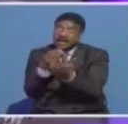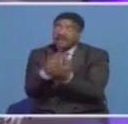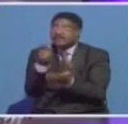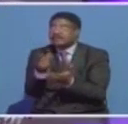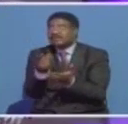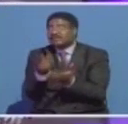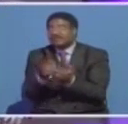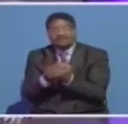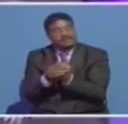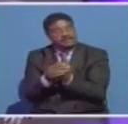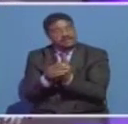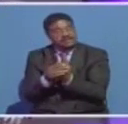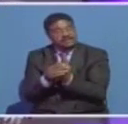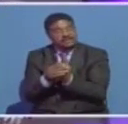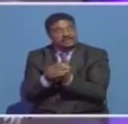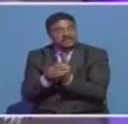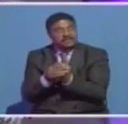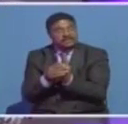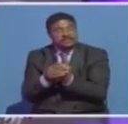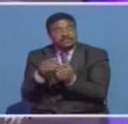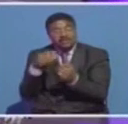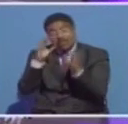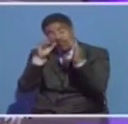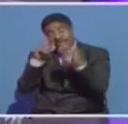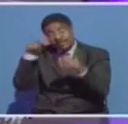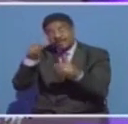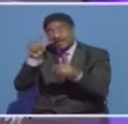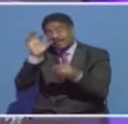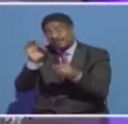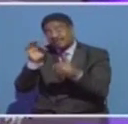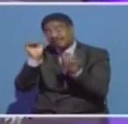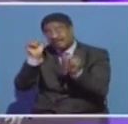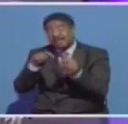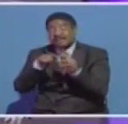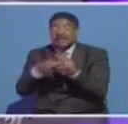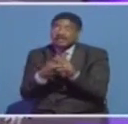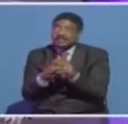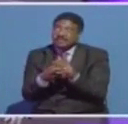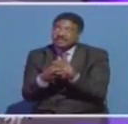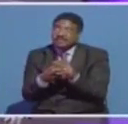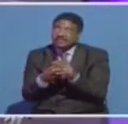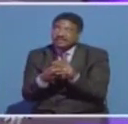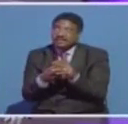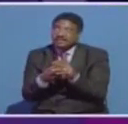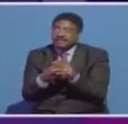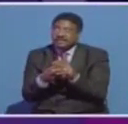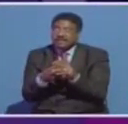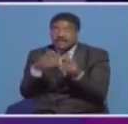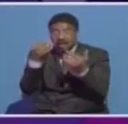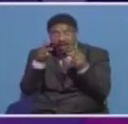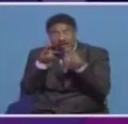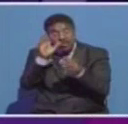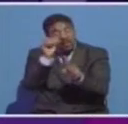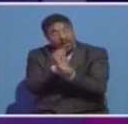hopefully 2019 we may be able to establish it. What are the benefits of having this fund? The benefits From the way you're operating? Yeah,